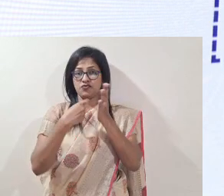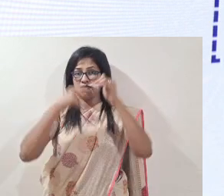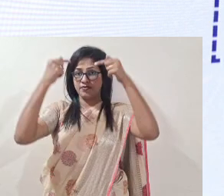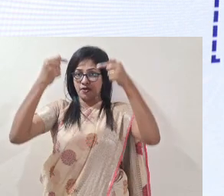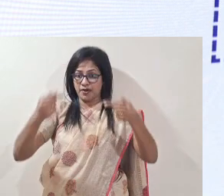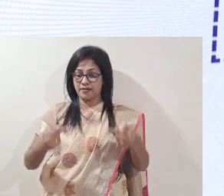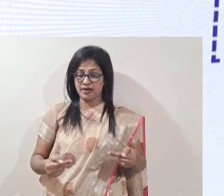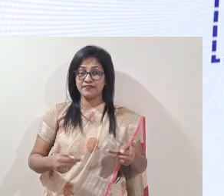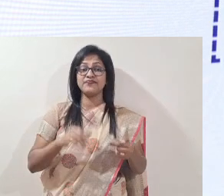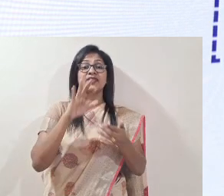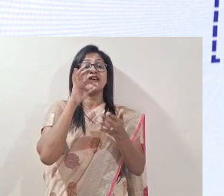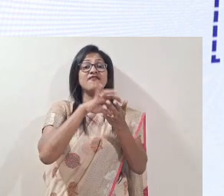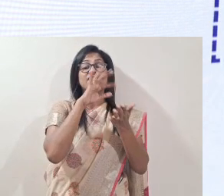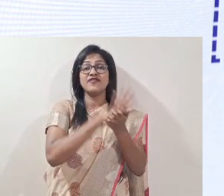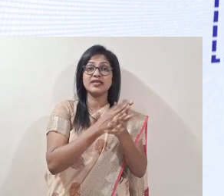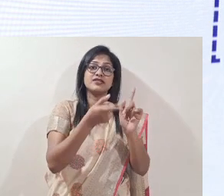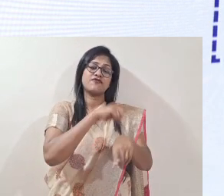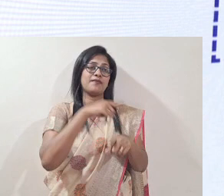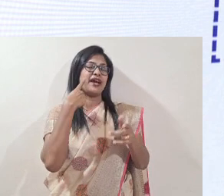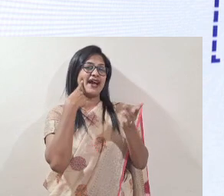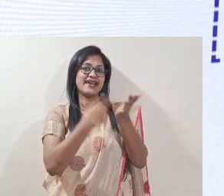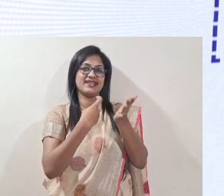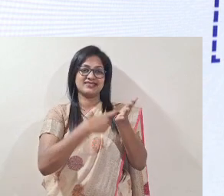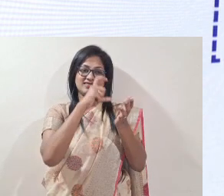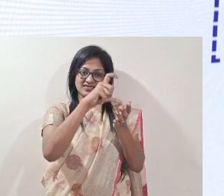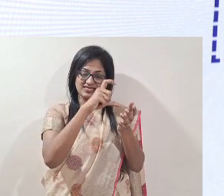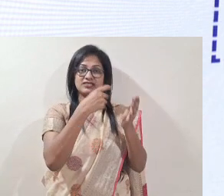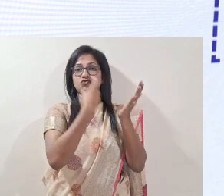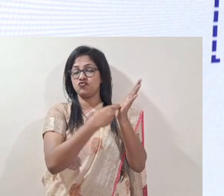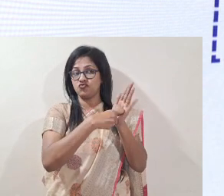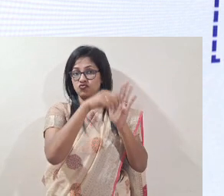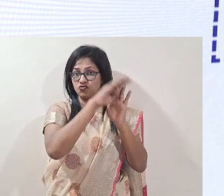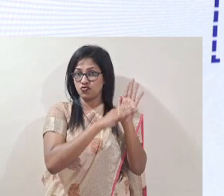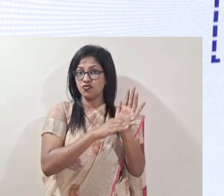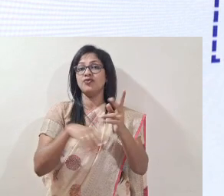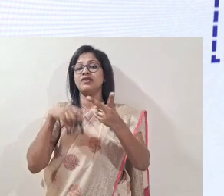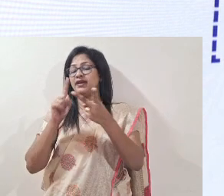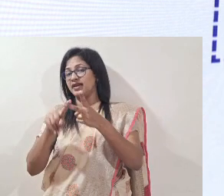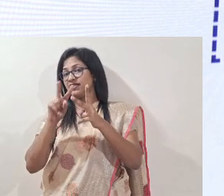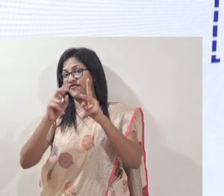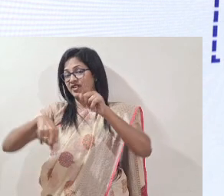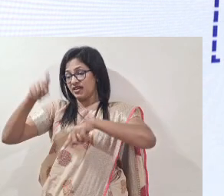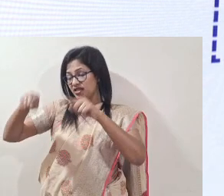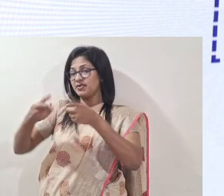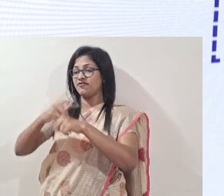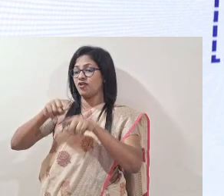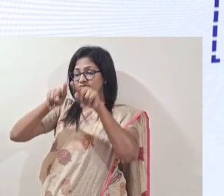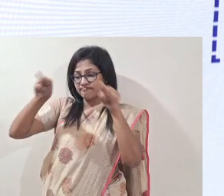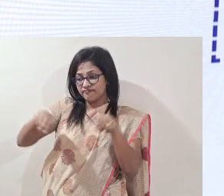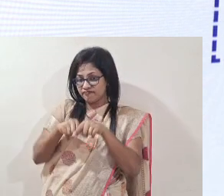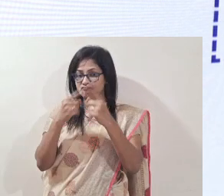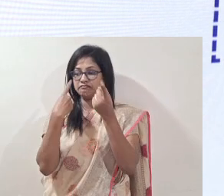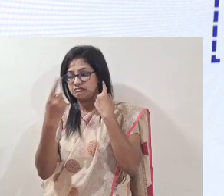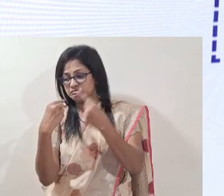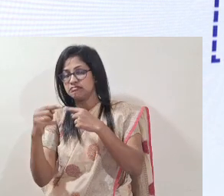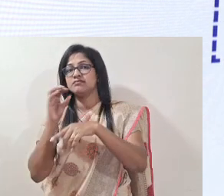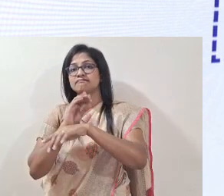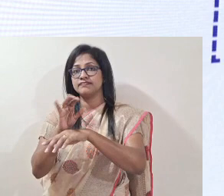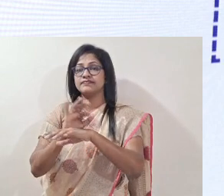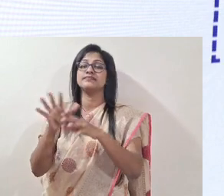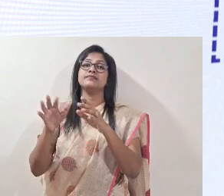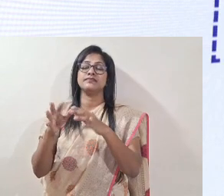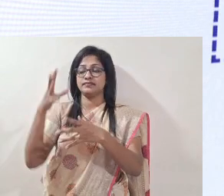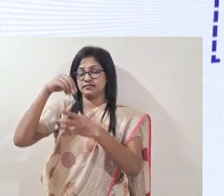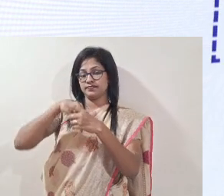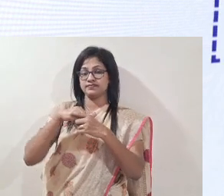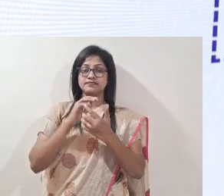fixed parameters came from the IRC codes and the variable parameters came from the field experiments that we conducted and the simulations that we carry